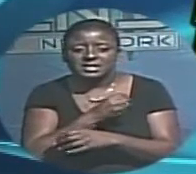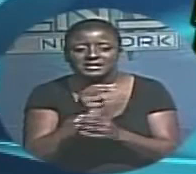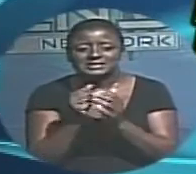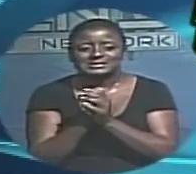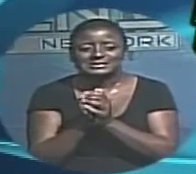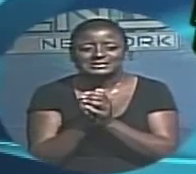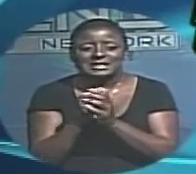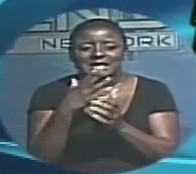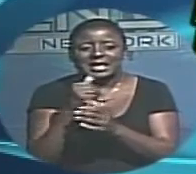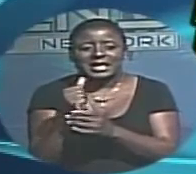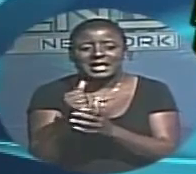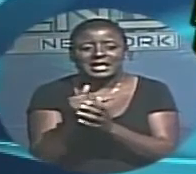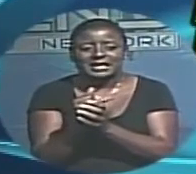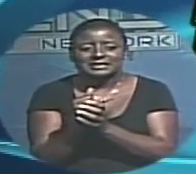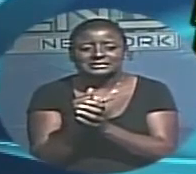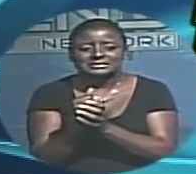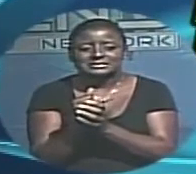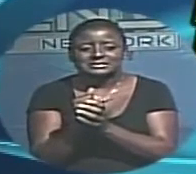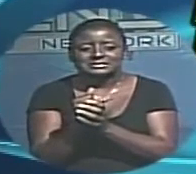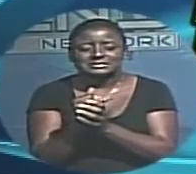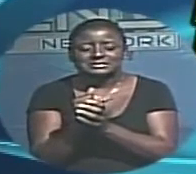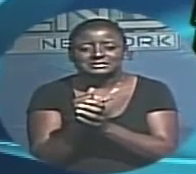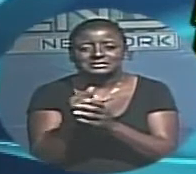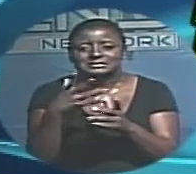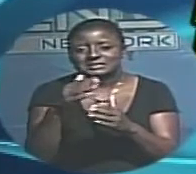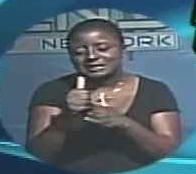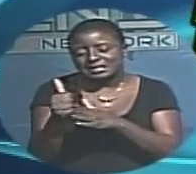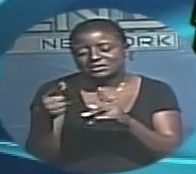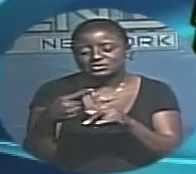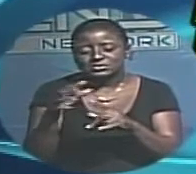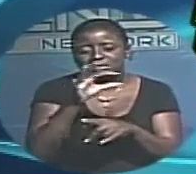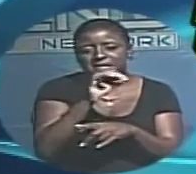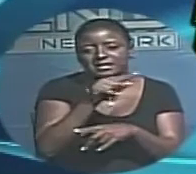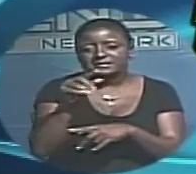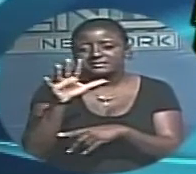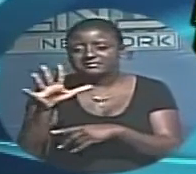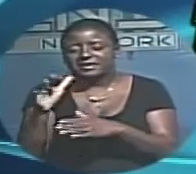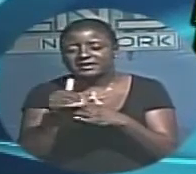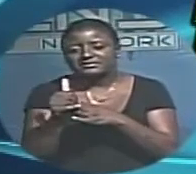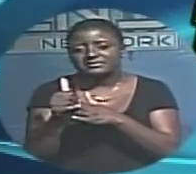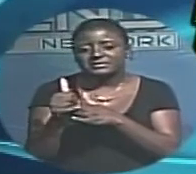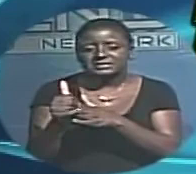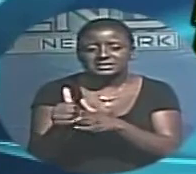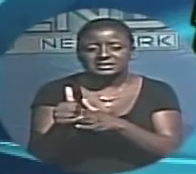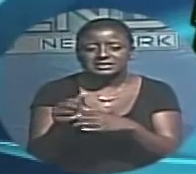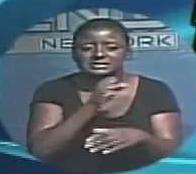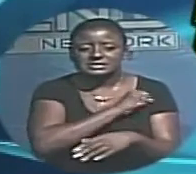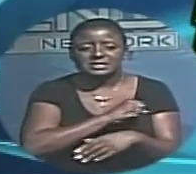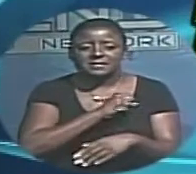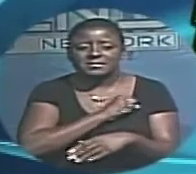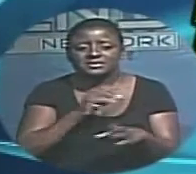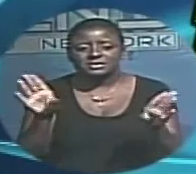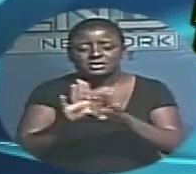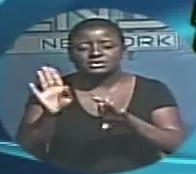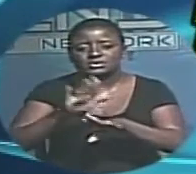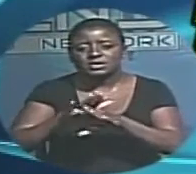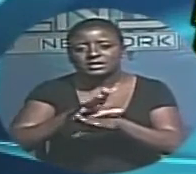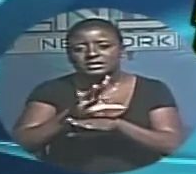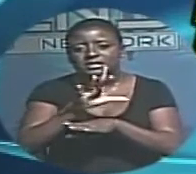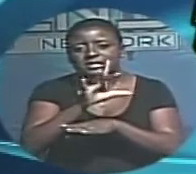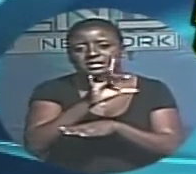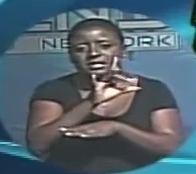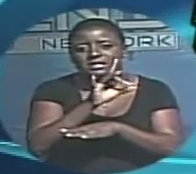from Panama led to a 9-5 lead with 4:48. Kentwan Smith, though, in the second half, closed on an 8-0 rally to get them